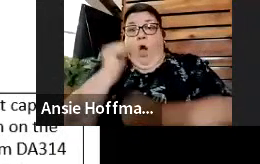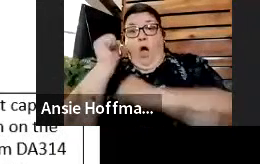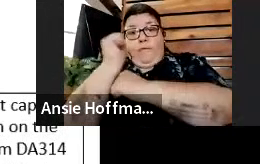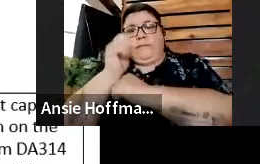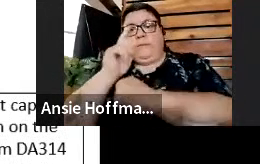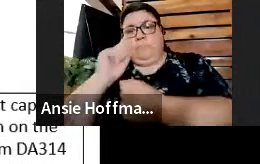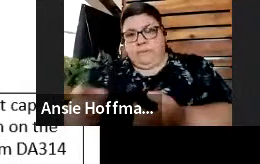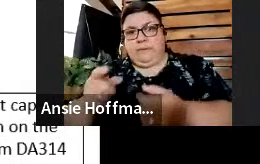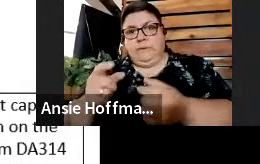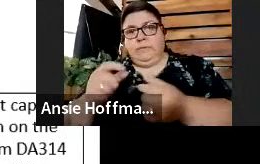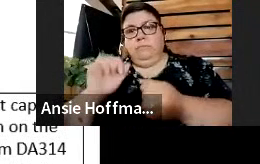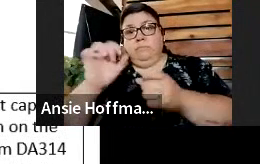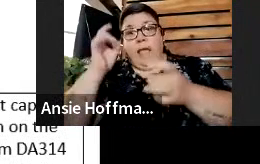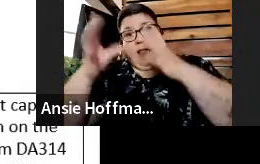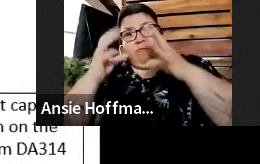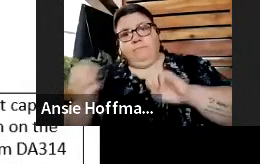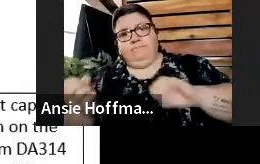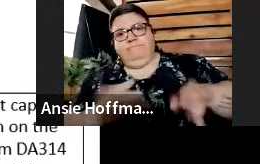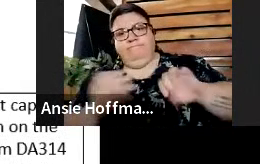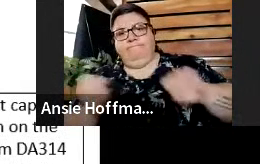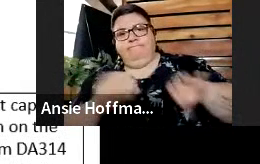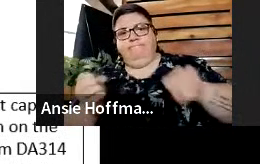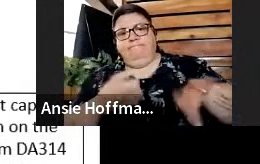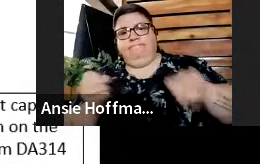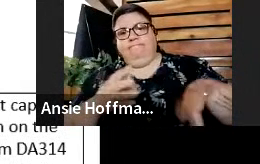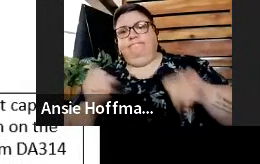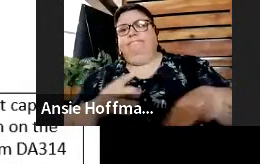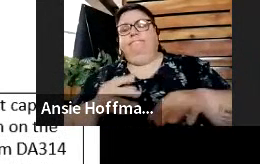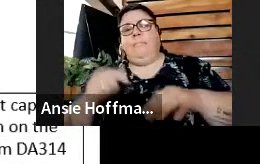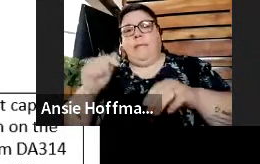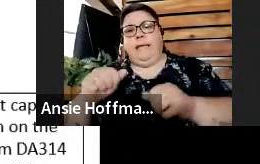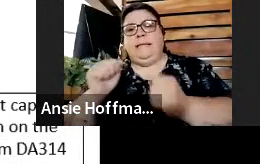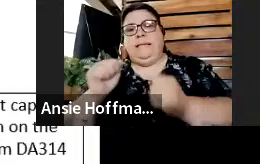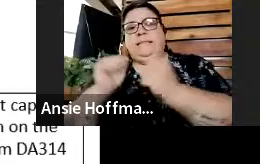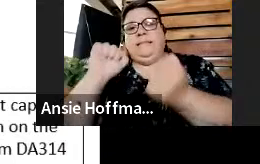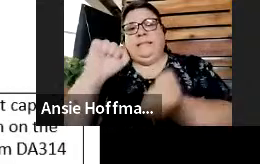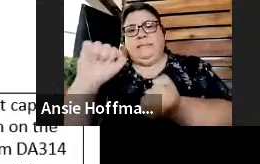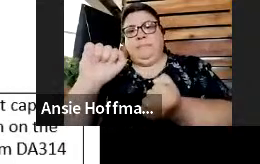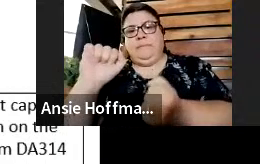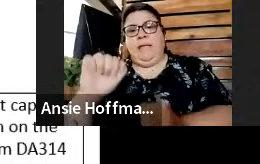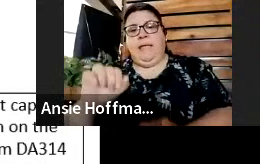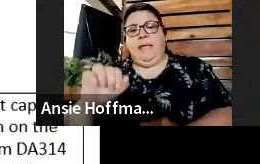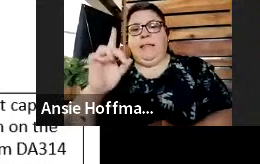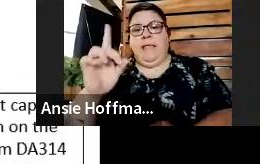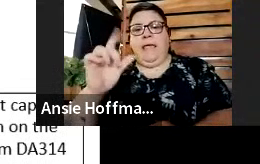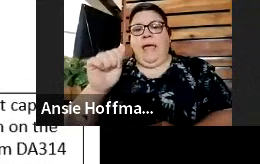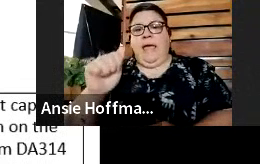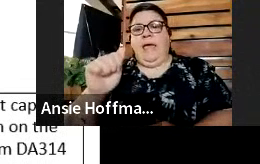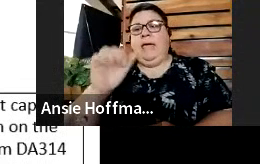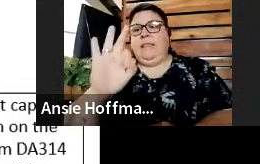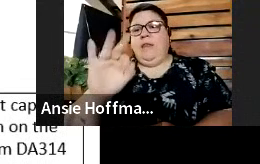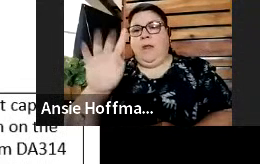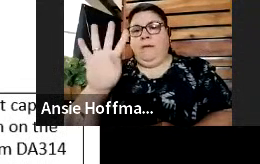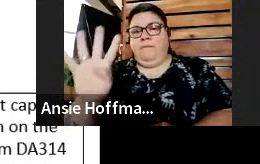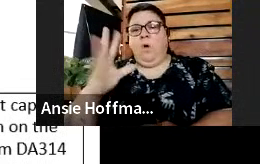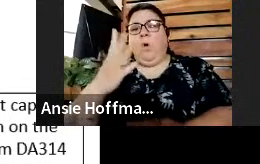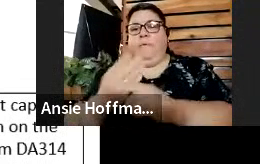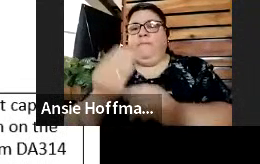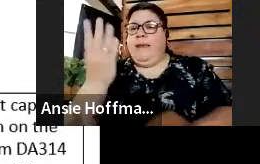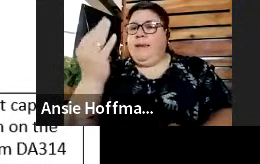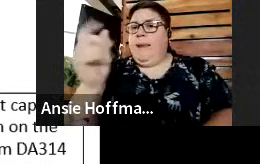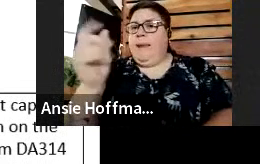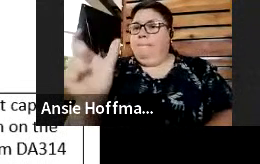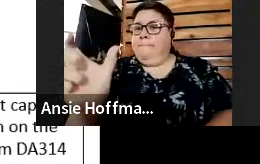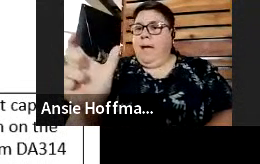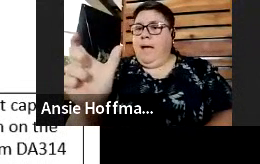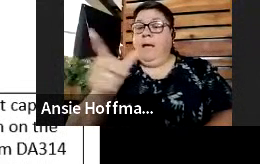the TDN tariff determination system on a D831 form and issue you with a serial number. This is the